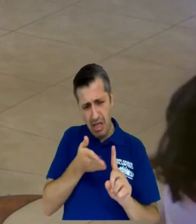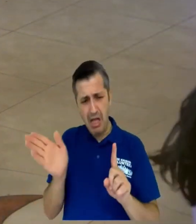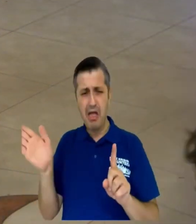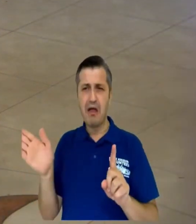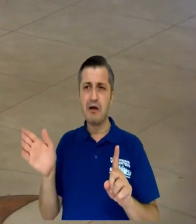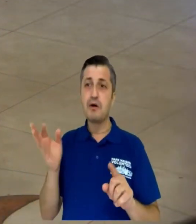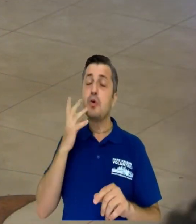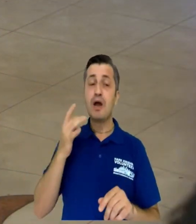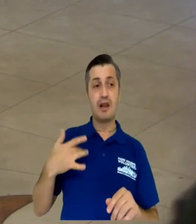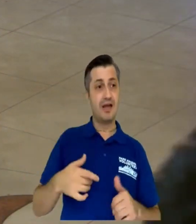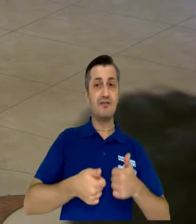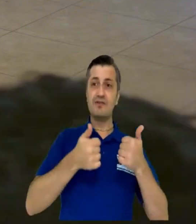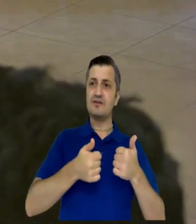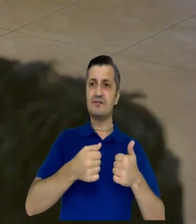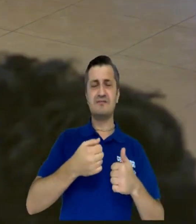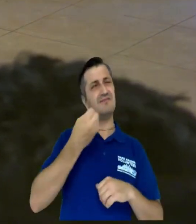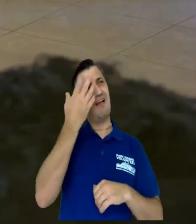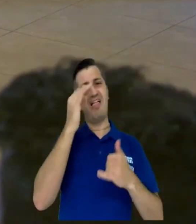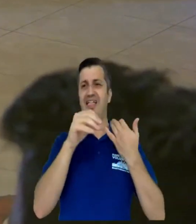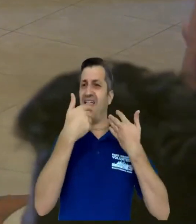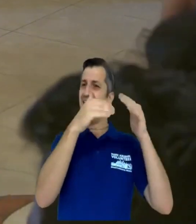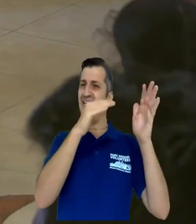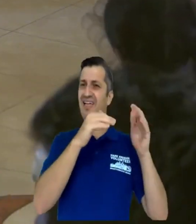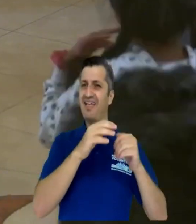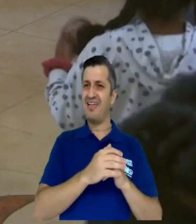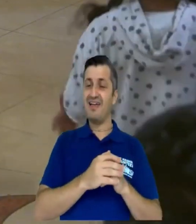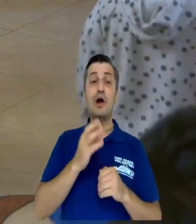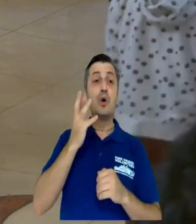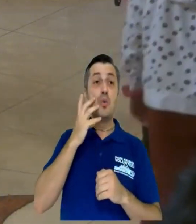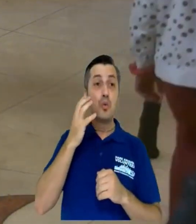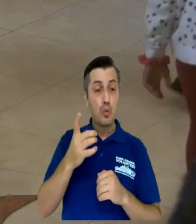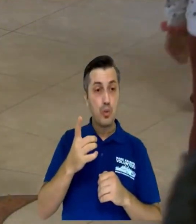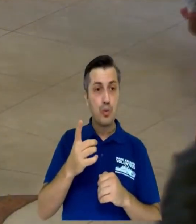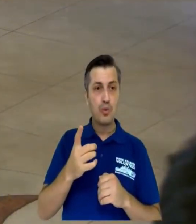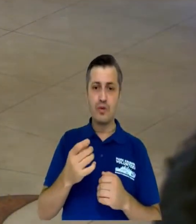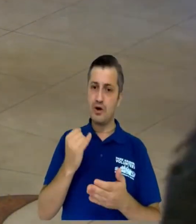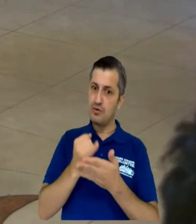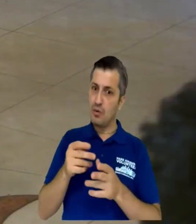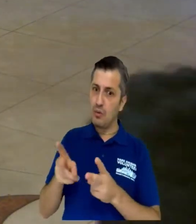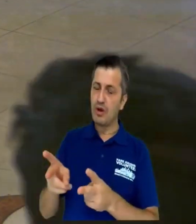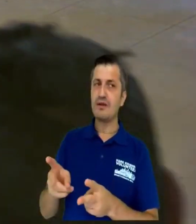wedding I went to in Italy, right? My cousin's wedding. So they had this on Janmashtami Day.